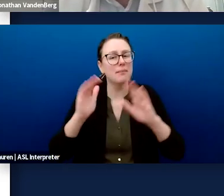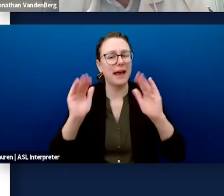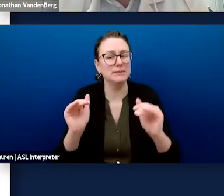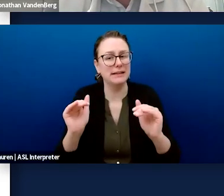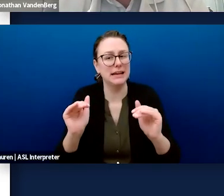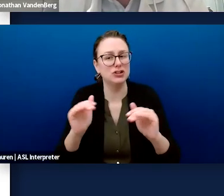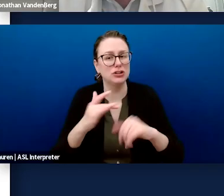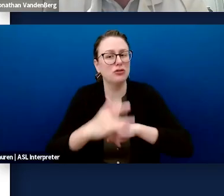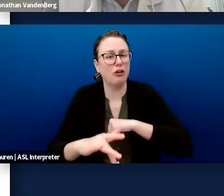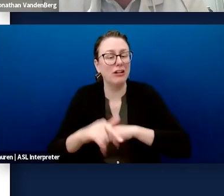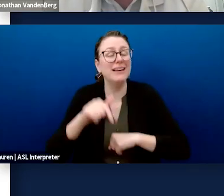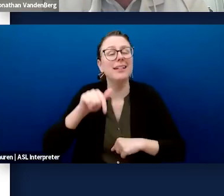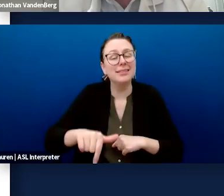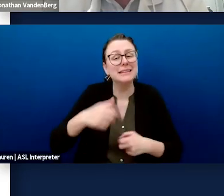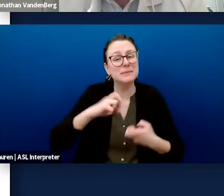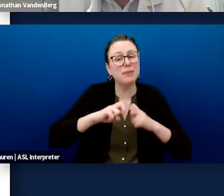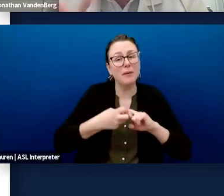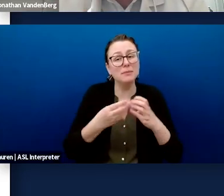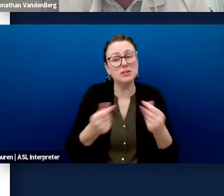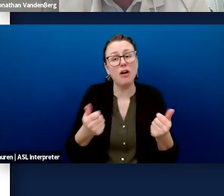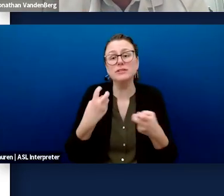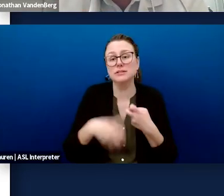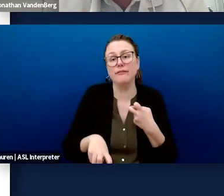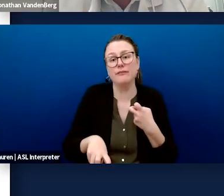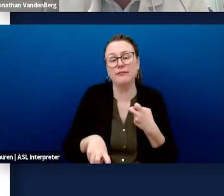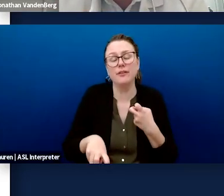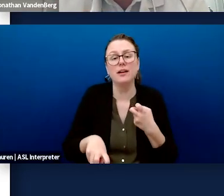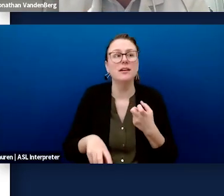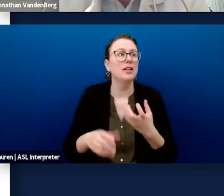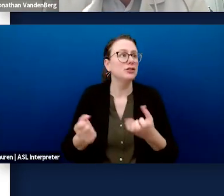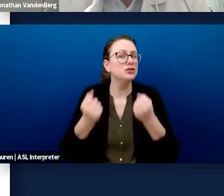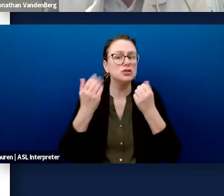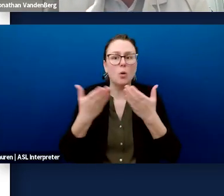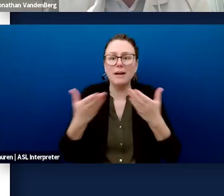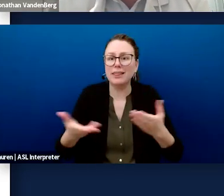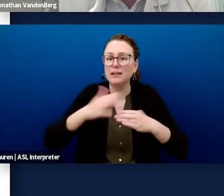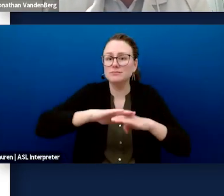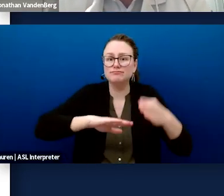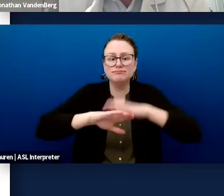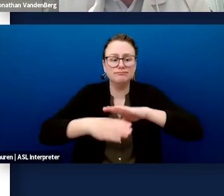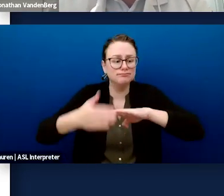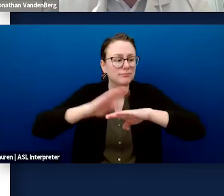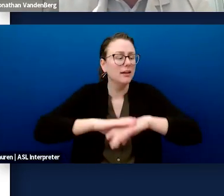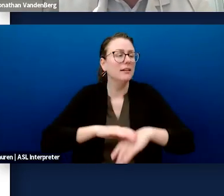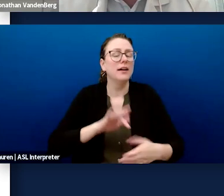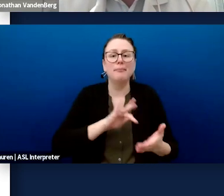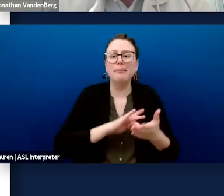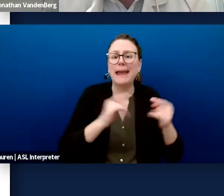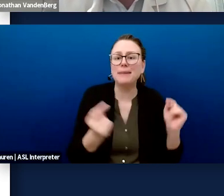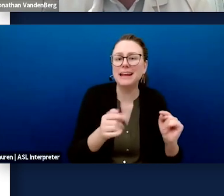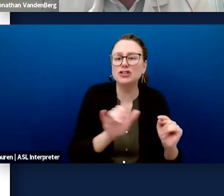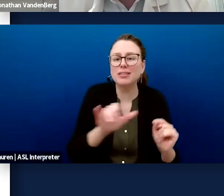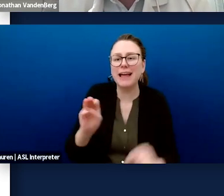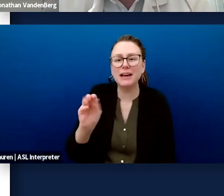solve because of all the moving targets. People are on pain medications like Matt described. People